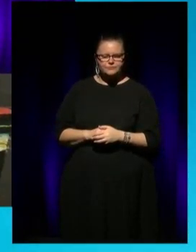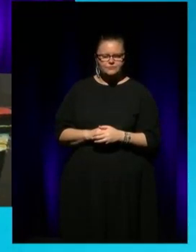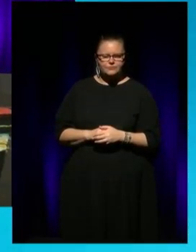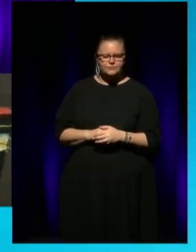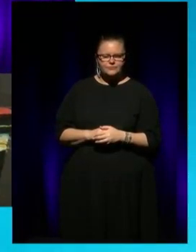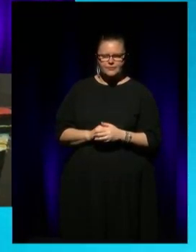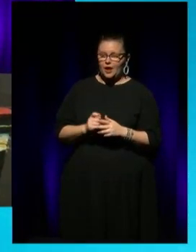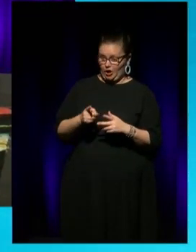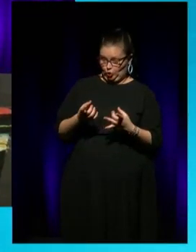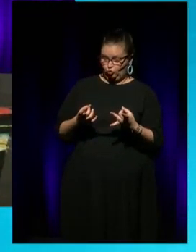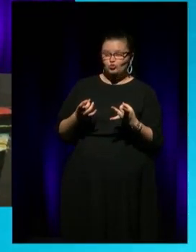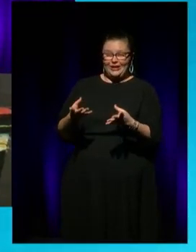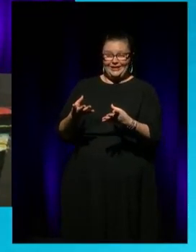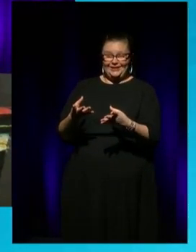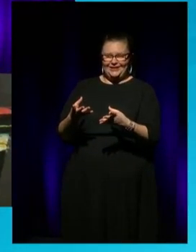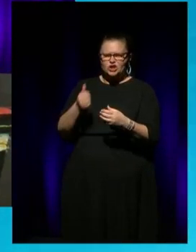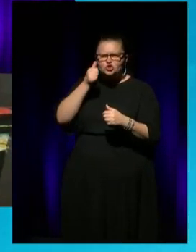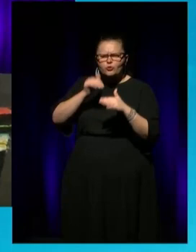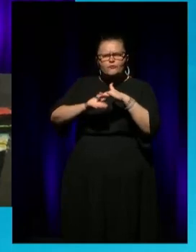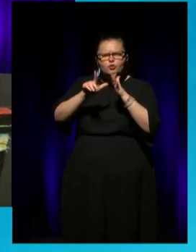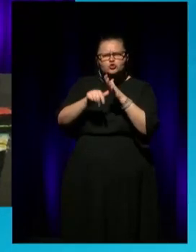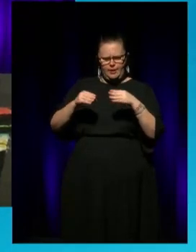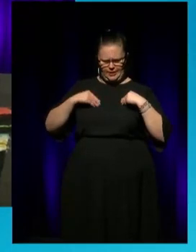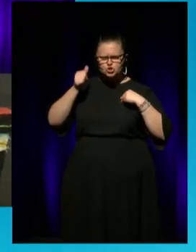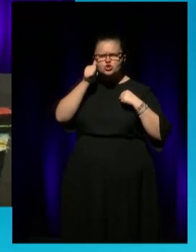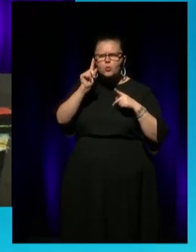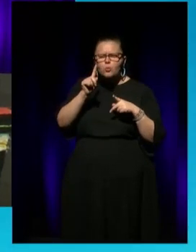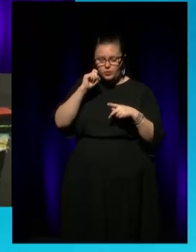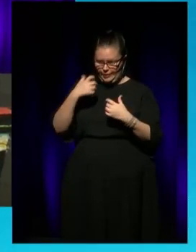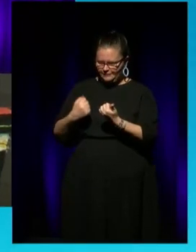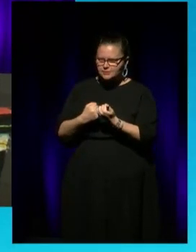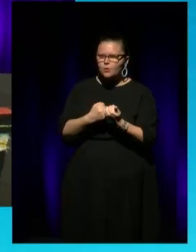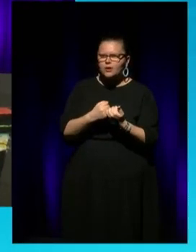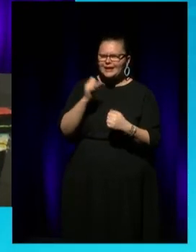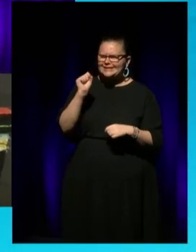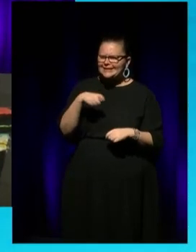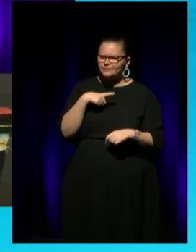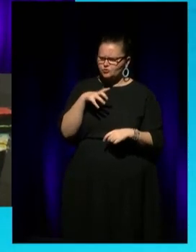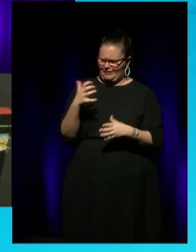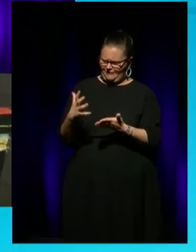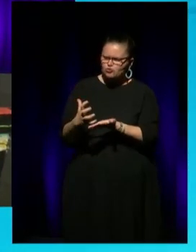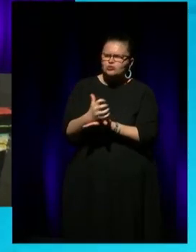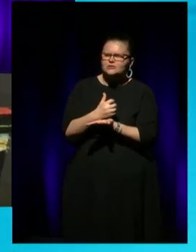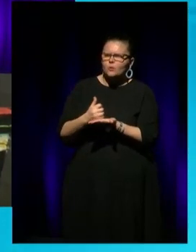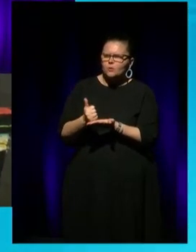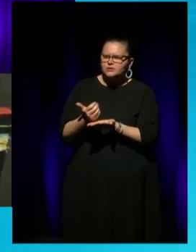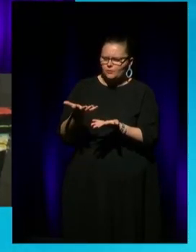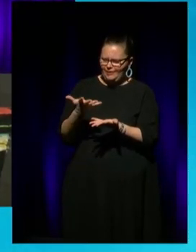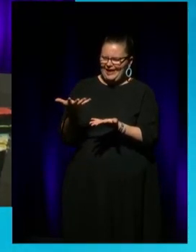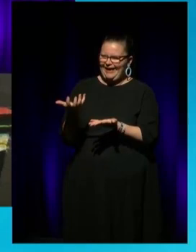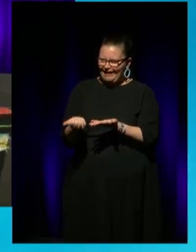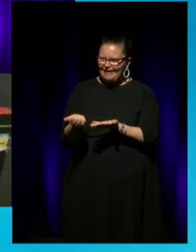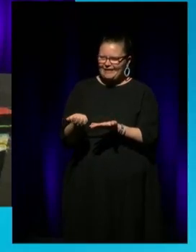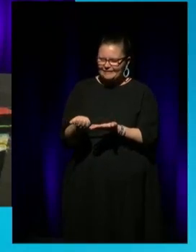were like, are you ready to be a... Do you know what a full-time company is? Do you know you're going to get support? And I said, yes, because we're going to have a resource where we have a foundation where,